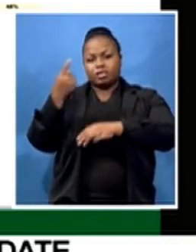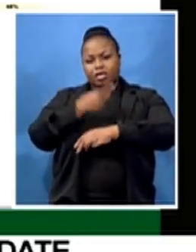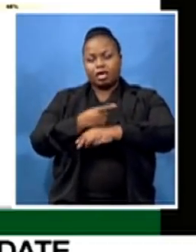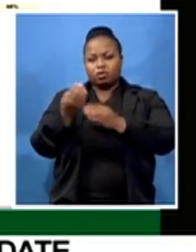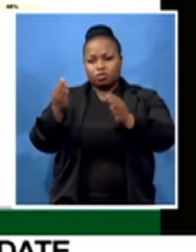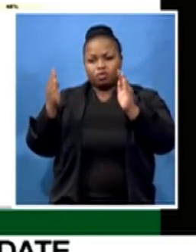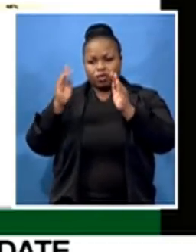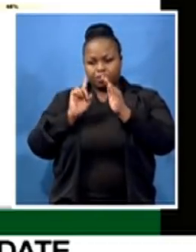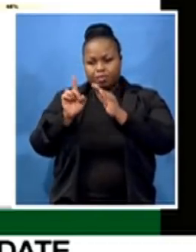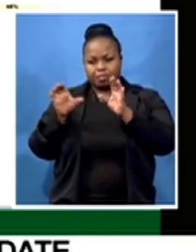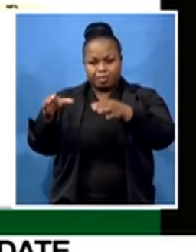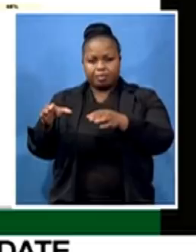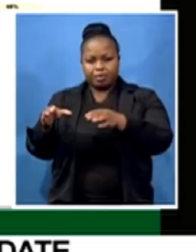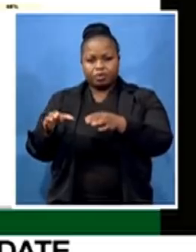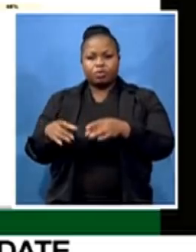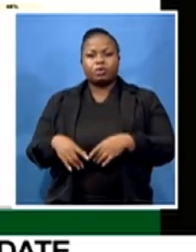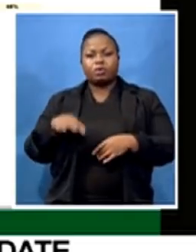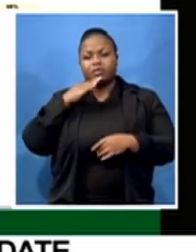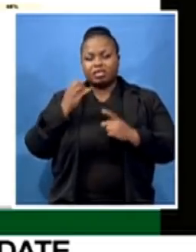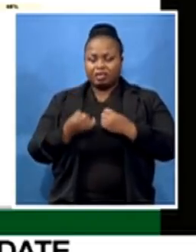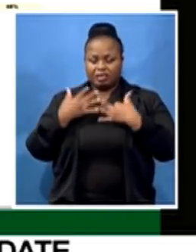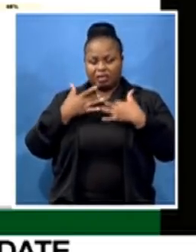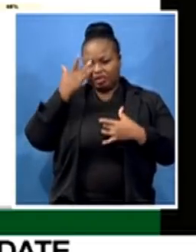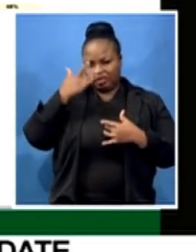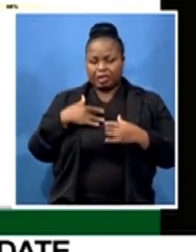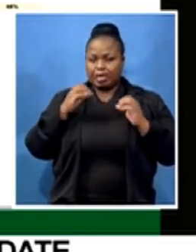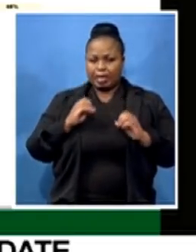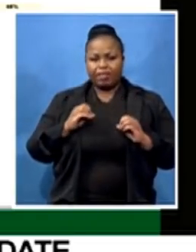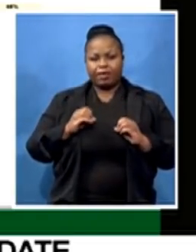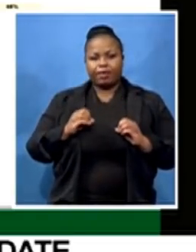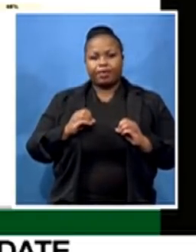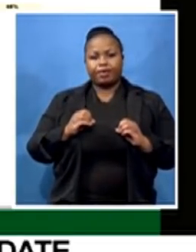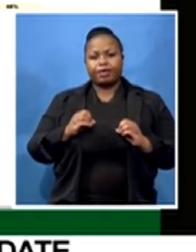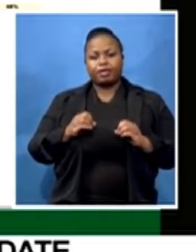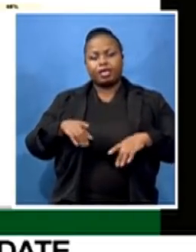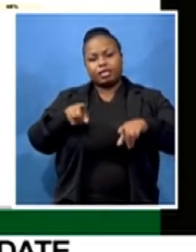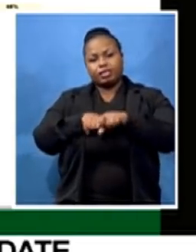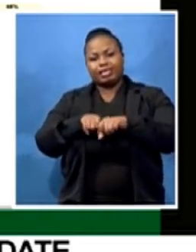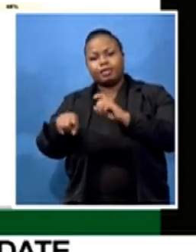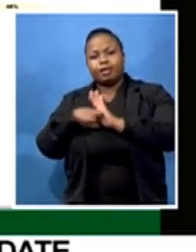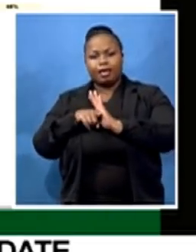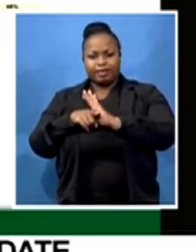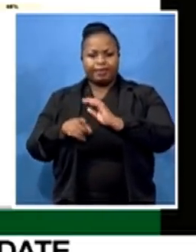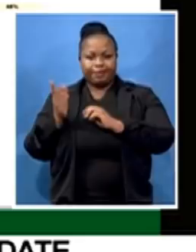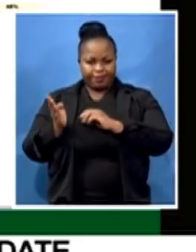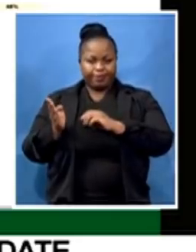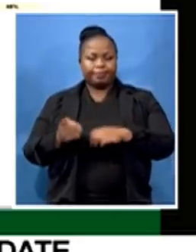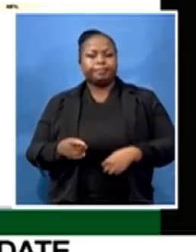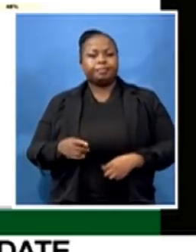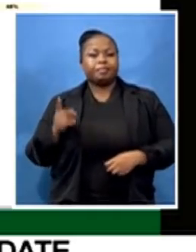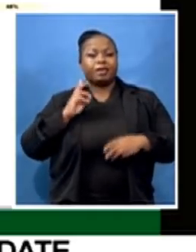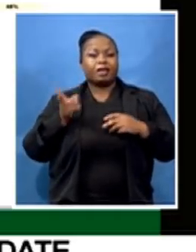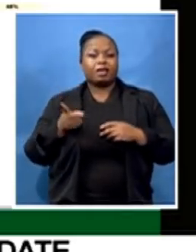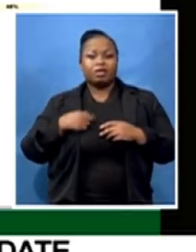got no symptoms and they have not tested positive. But what you will see is that most of the provinces have